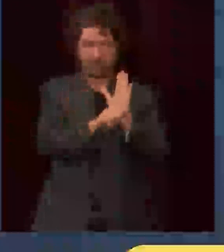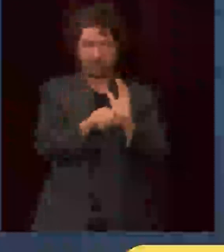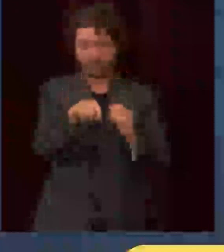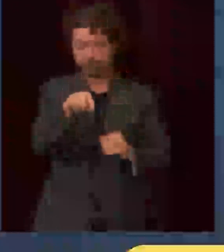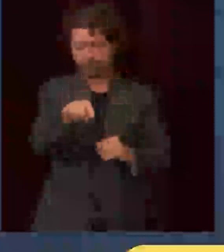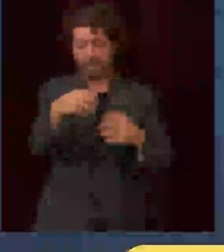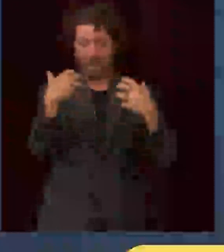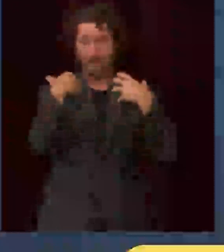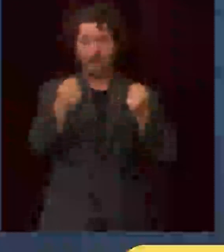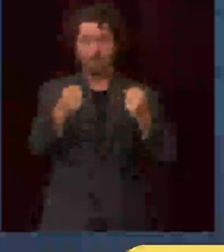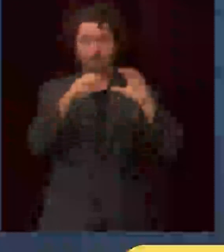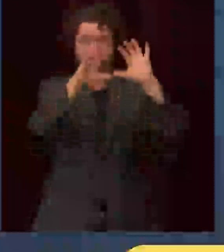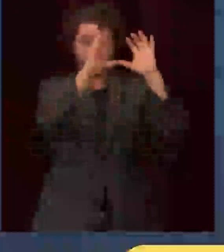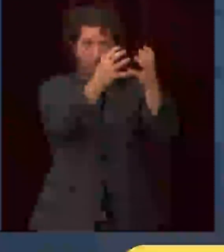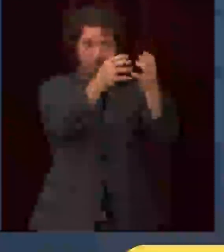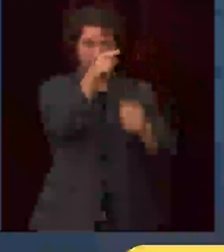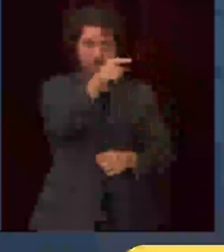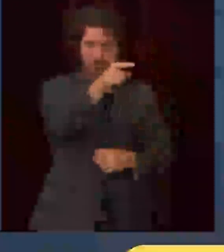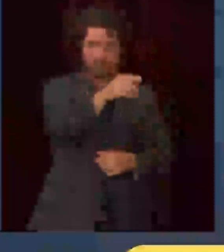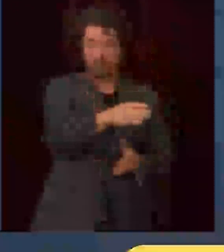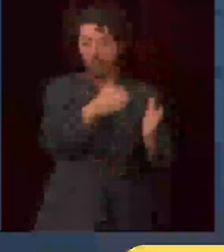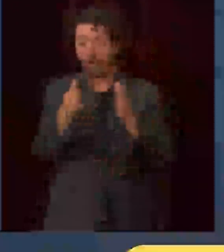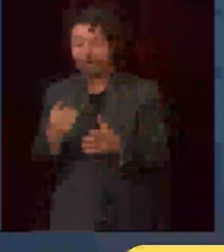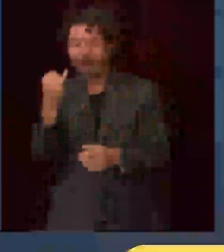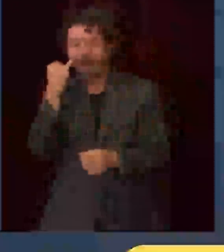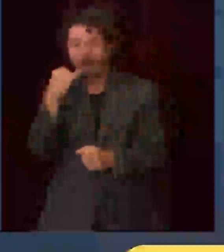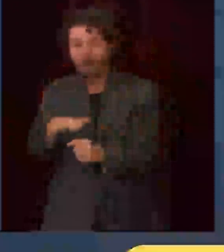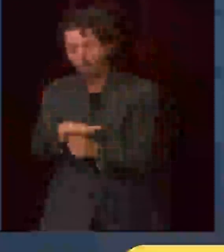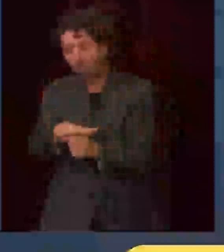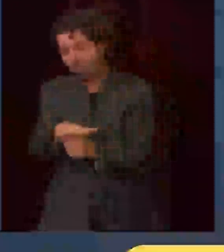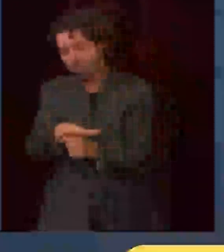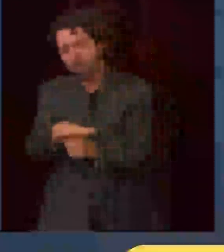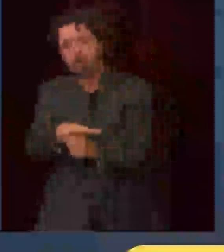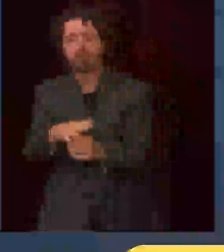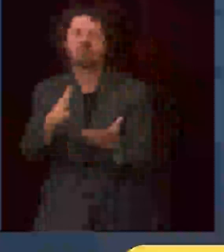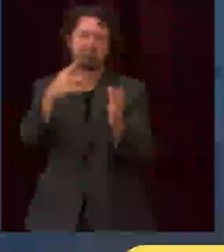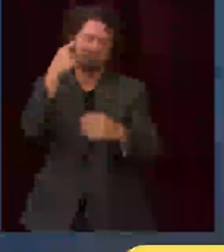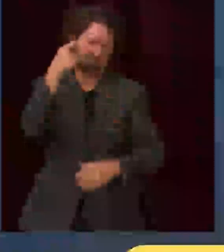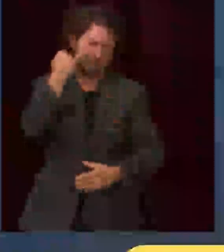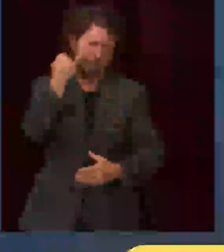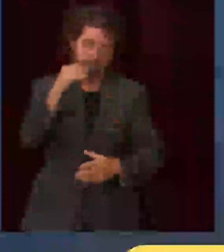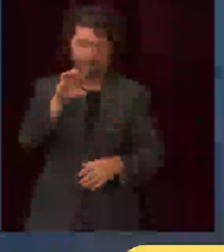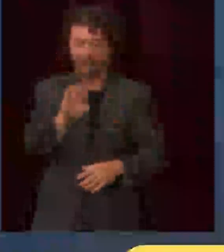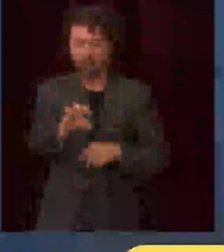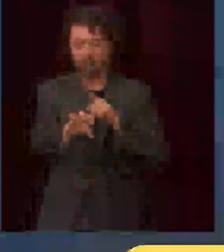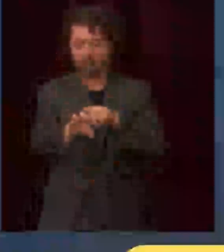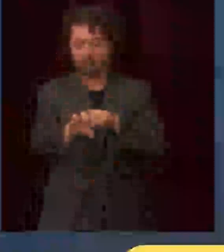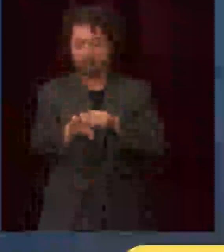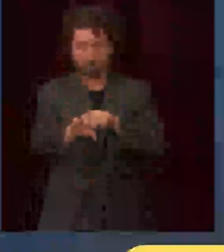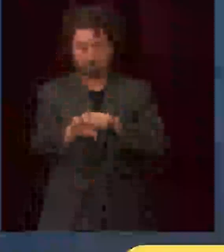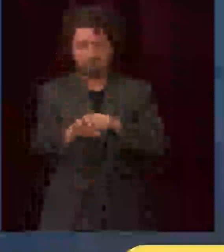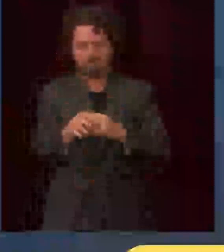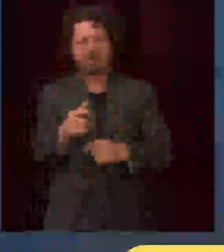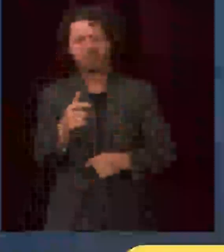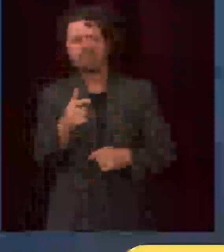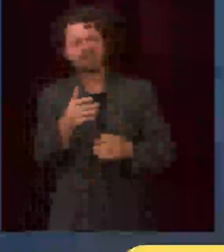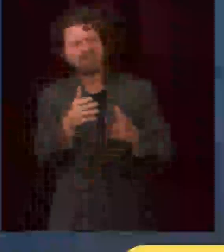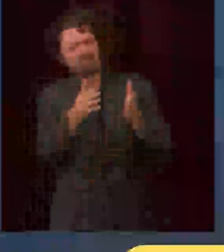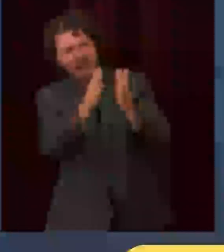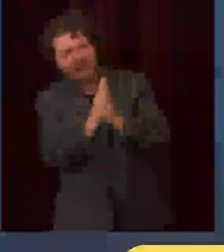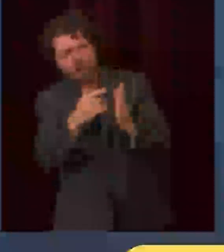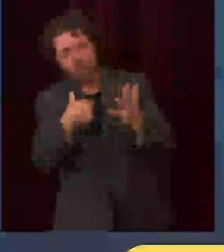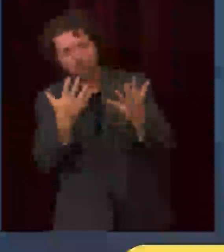and the local officials would prefer not to do that. Well, the order does not